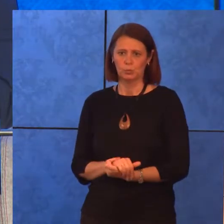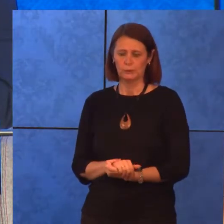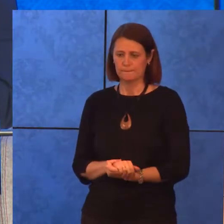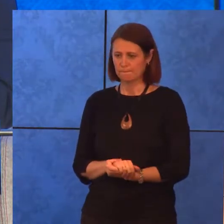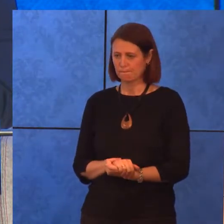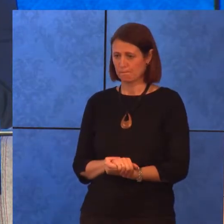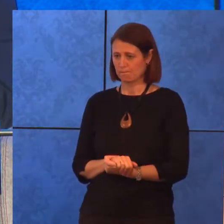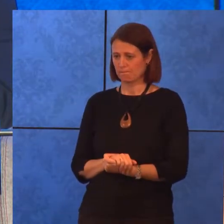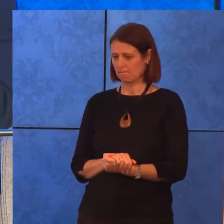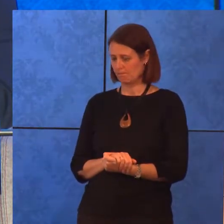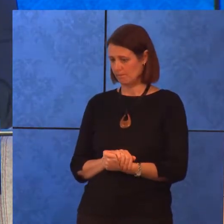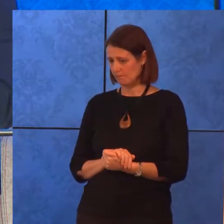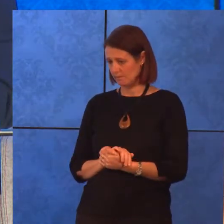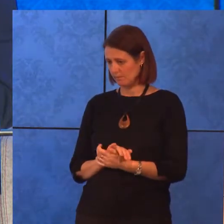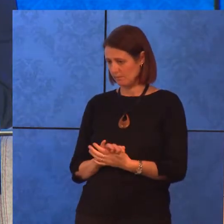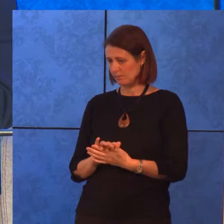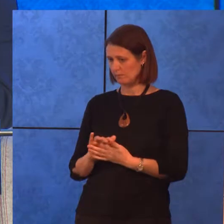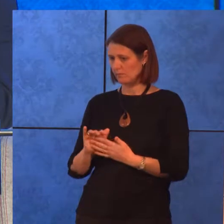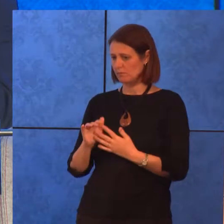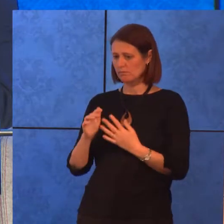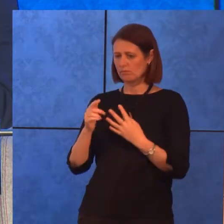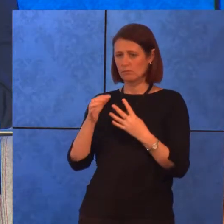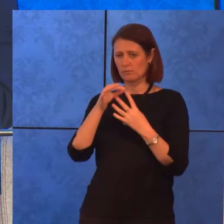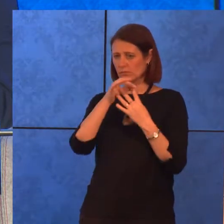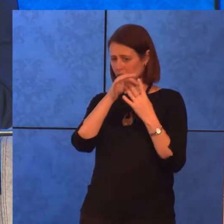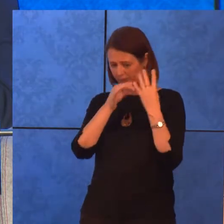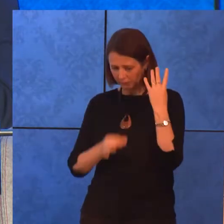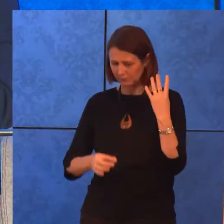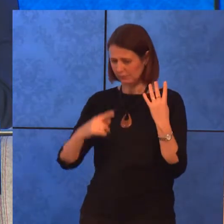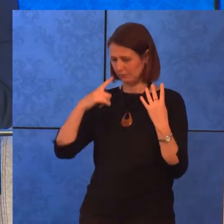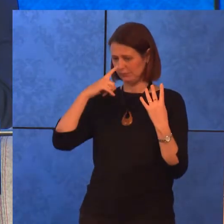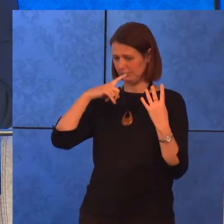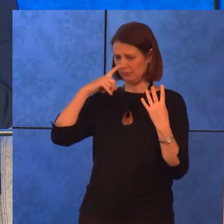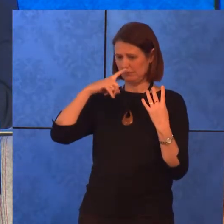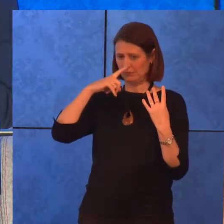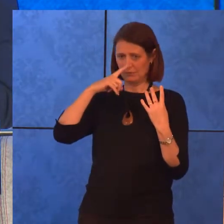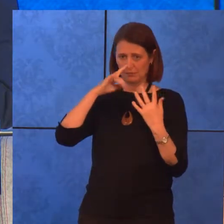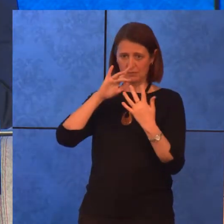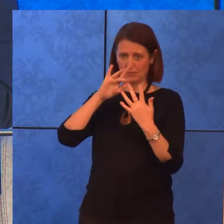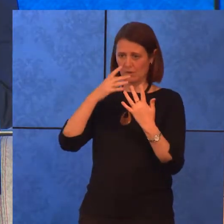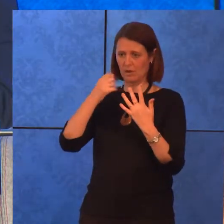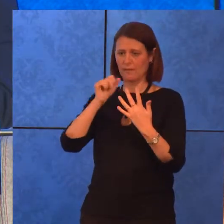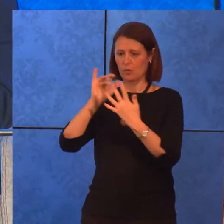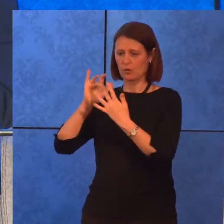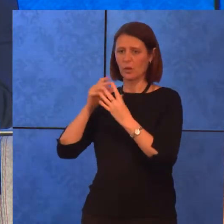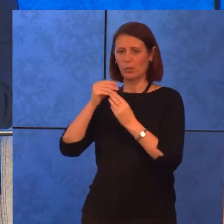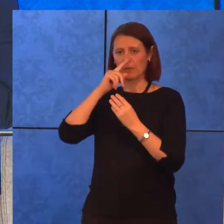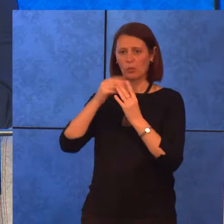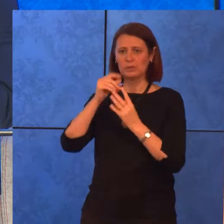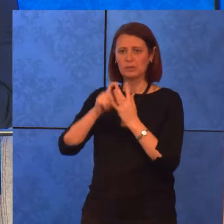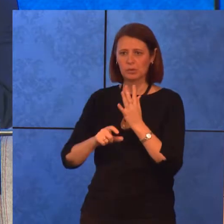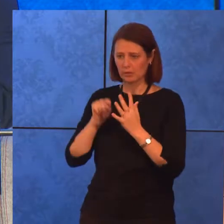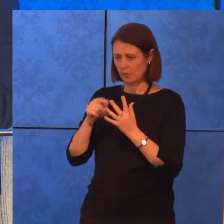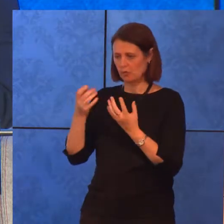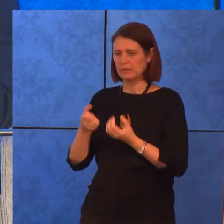as are a whole range of other people who have contact with people with disability who are